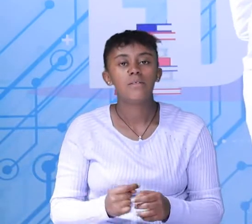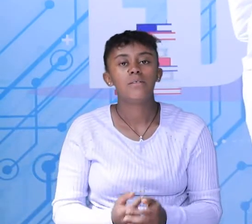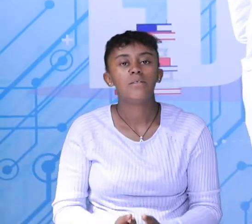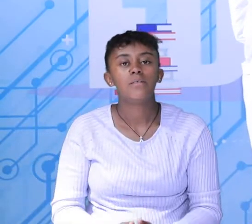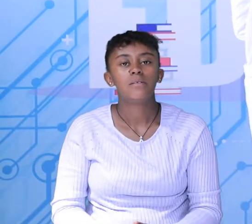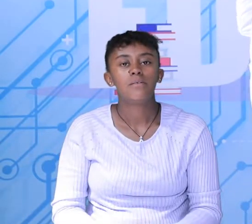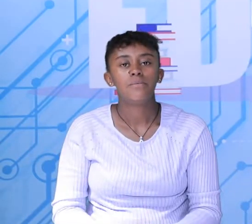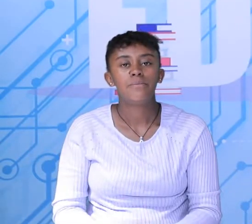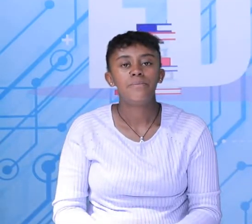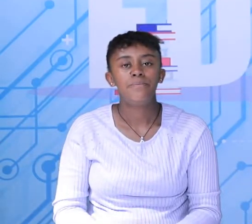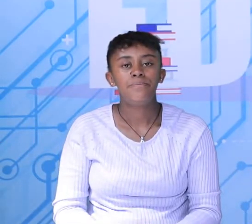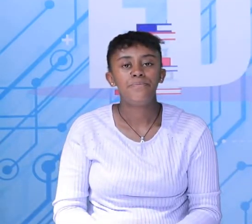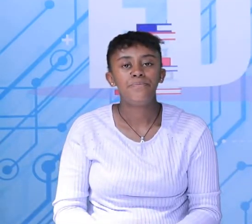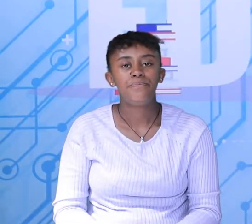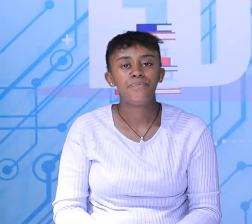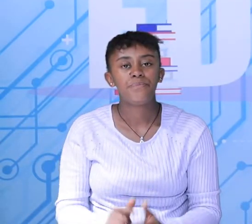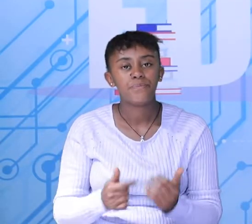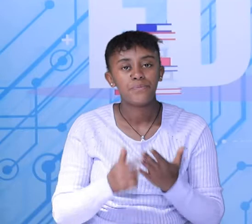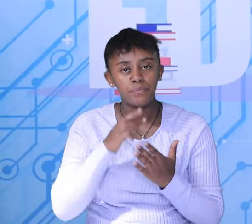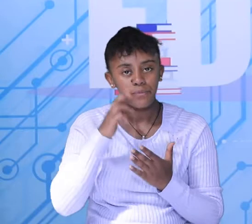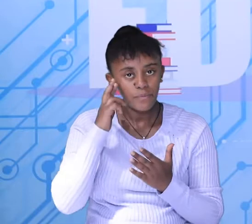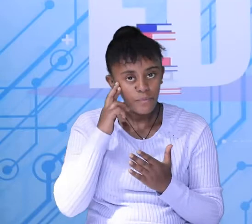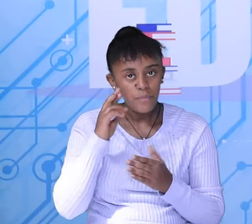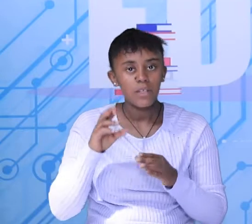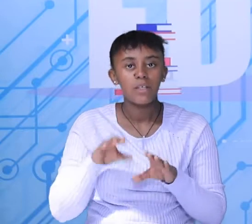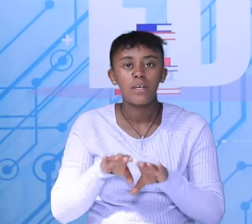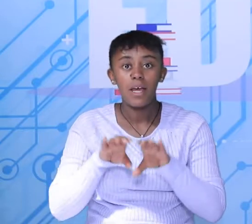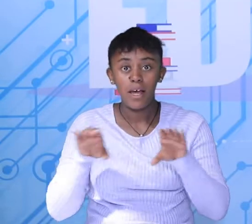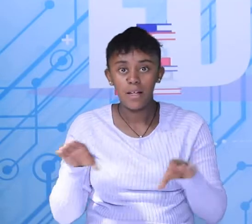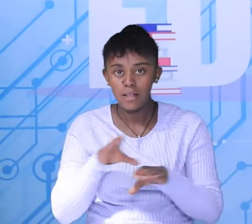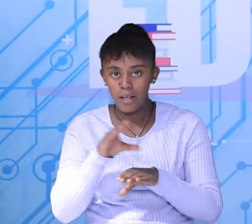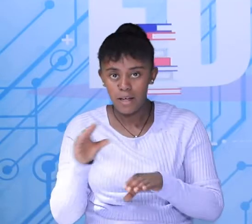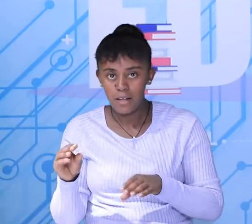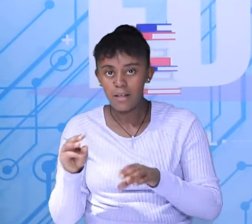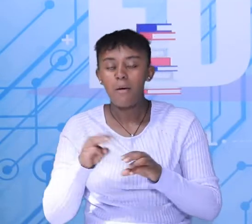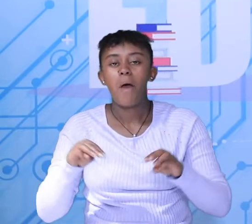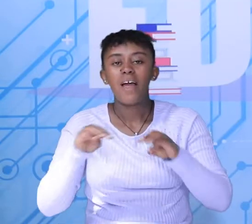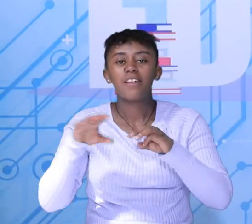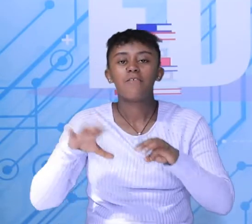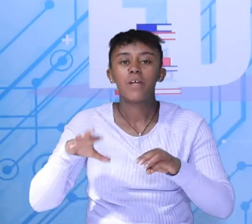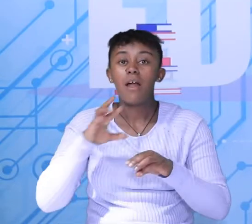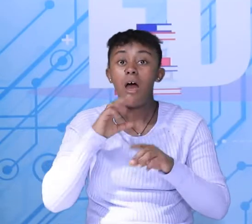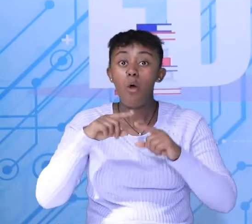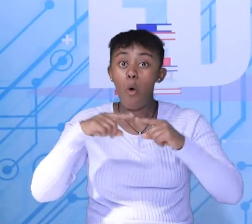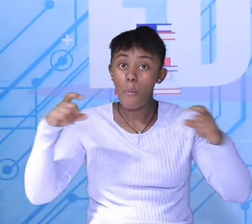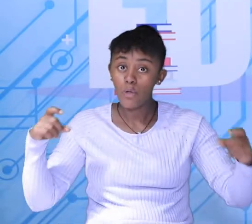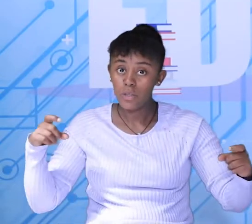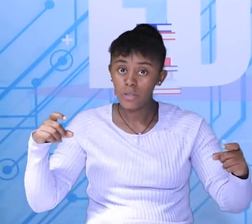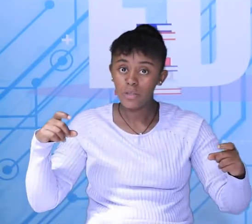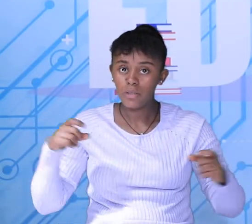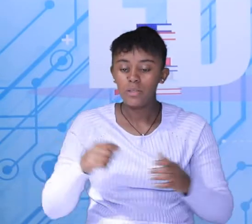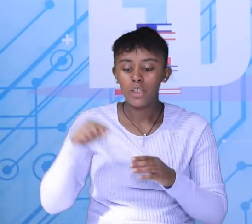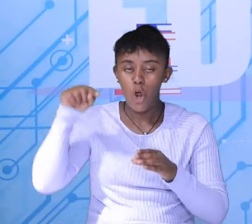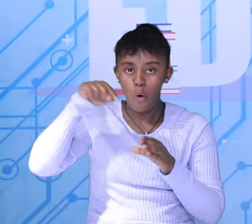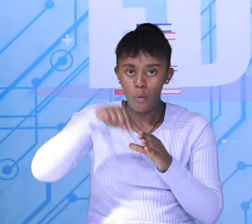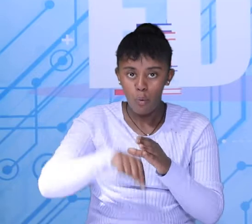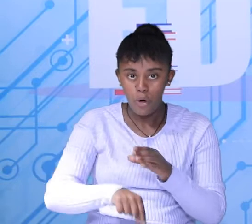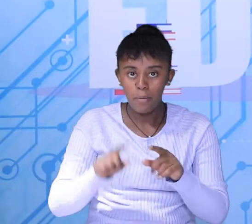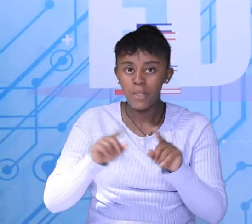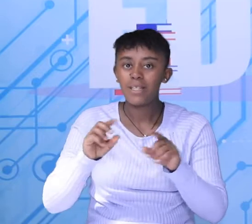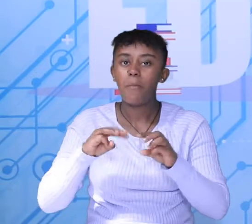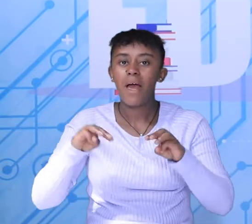it's possible again to use right-hand rule to determine the direction of the magnetic force exerted on this straight current carrying conductor.